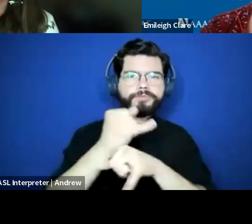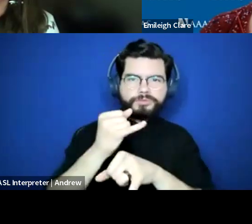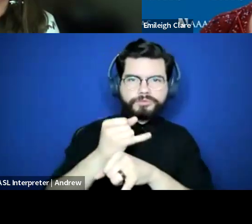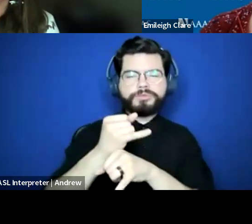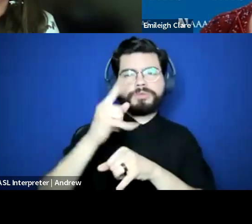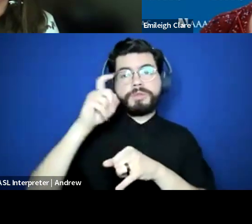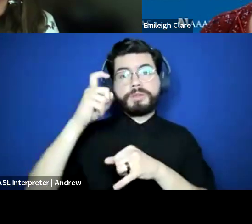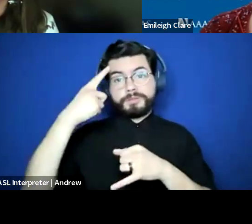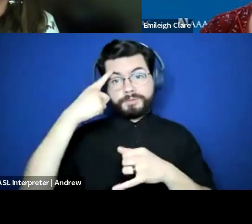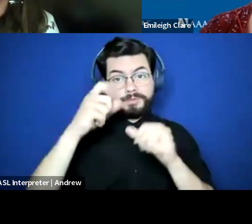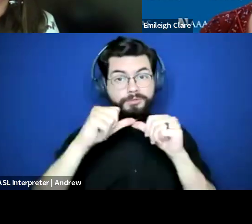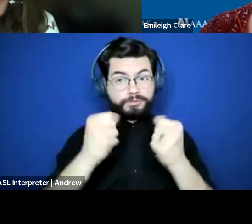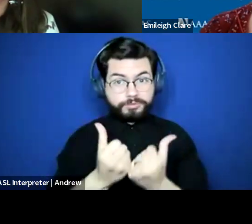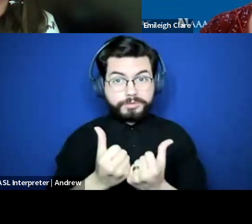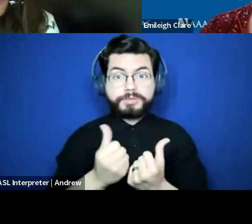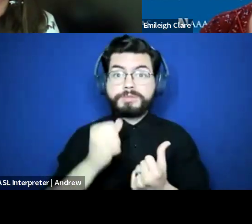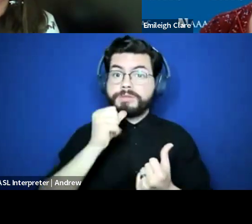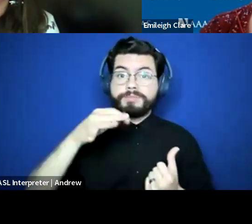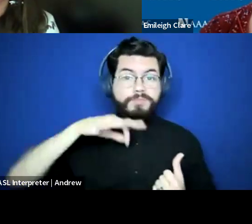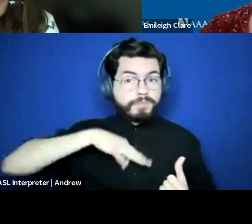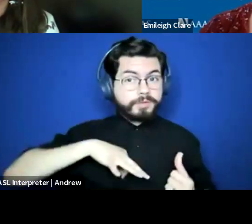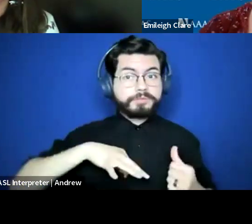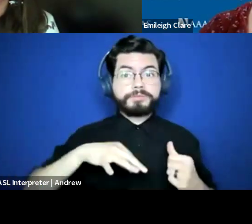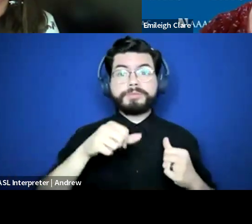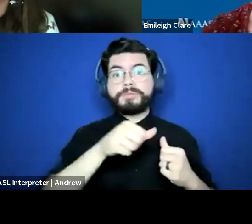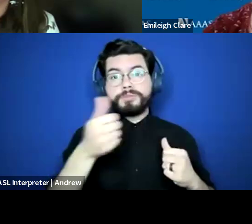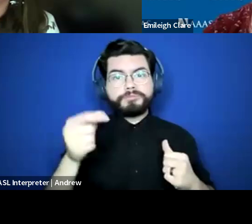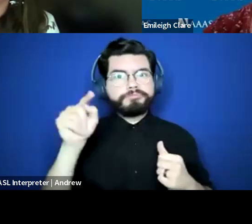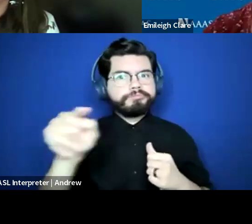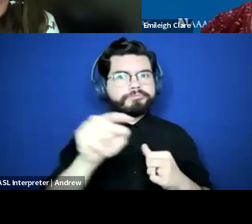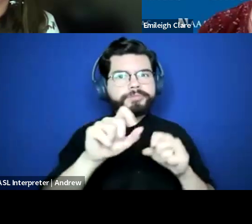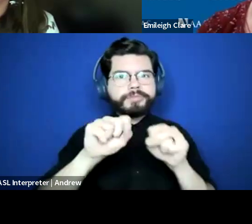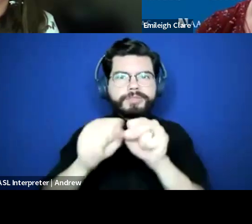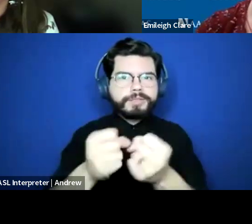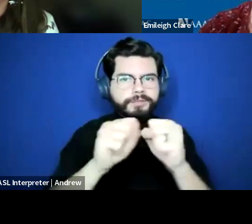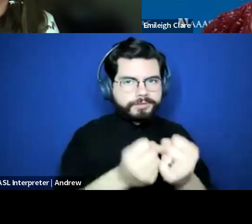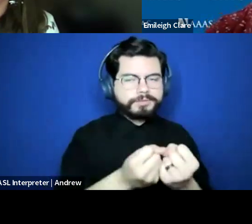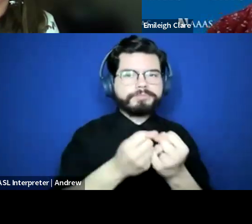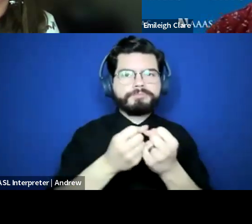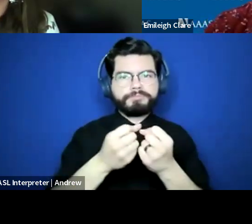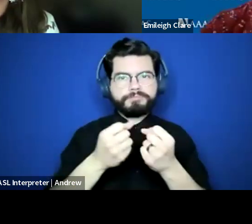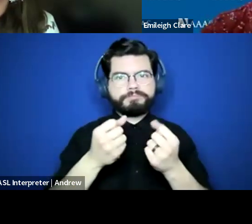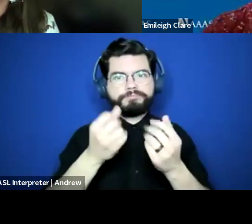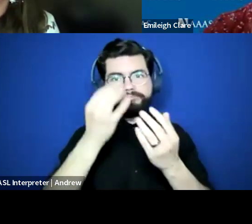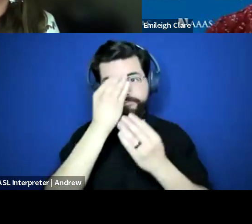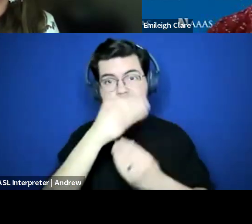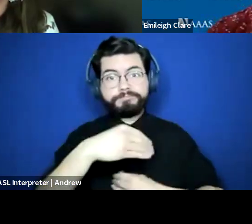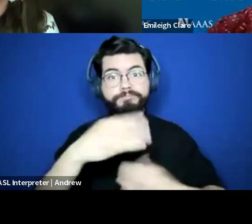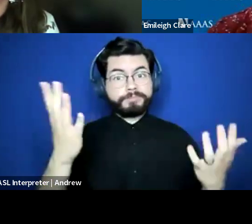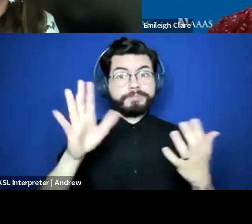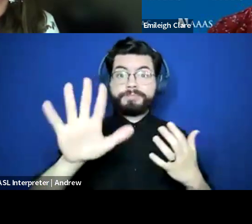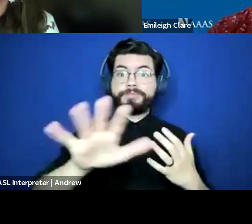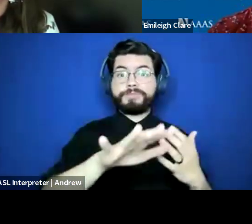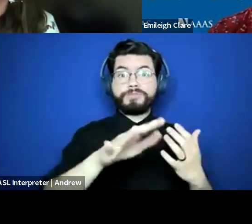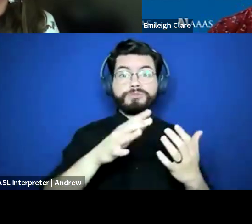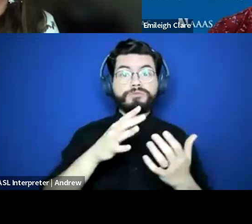private industry and even nonprofits or other societies are sharing opportunities that they have for graduate school, for internships,